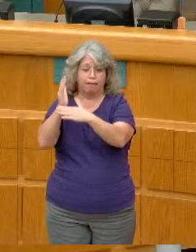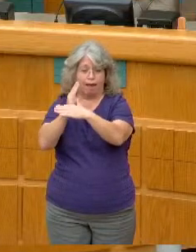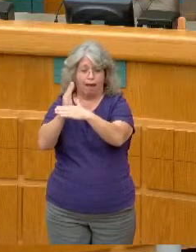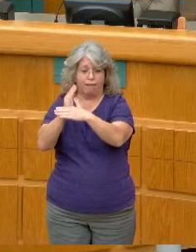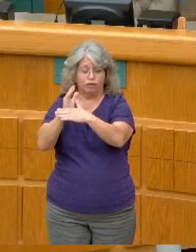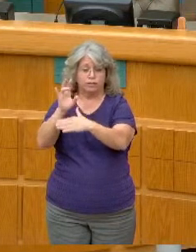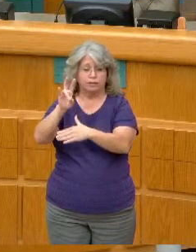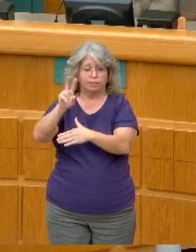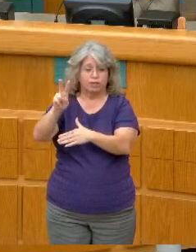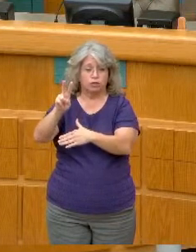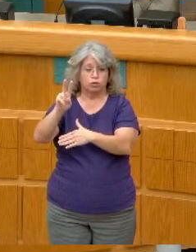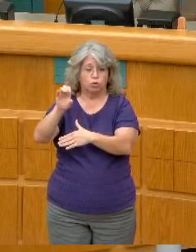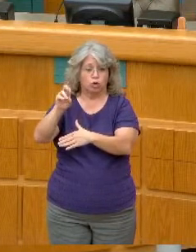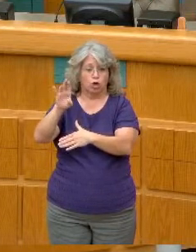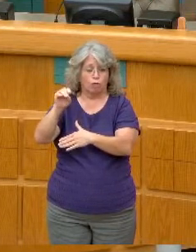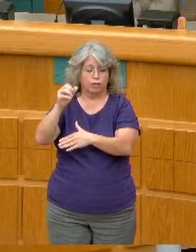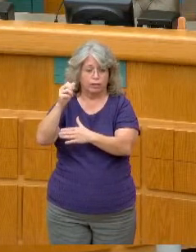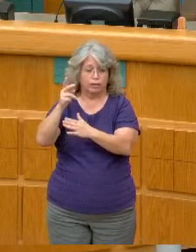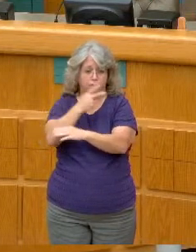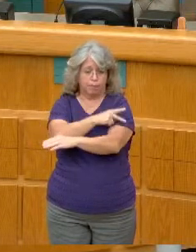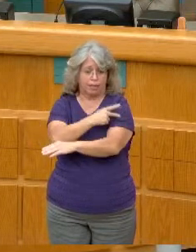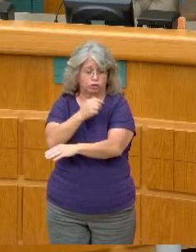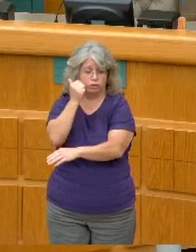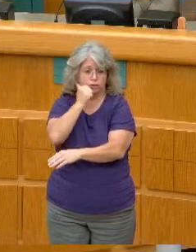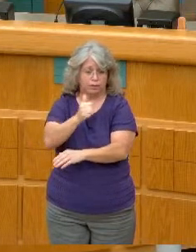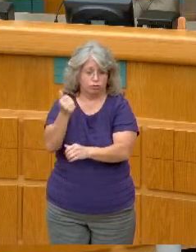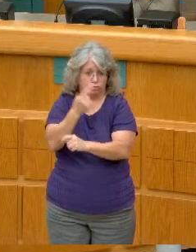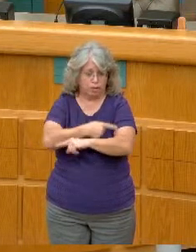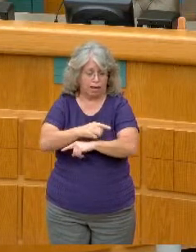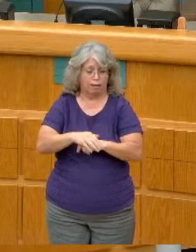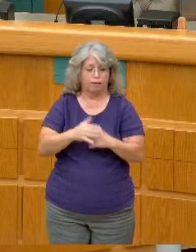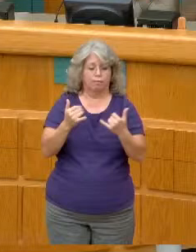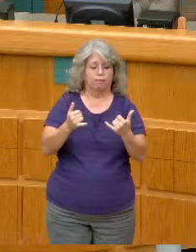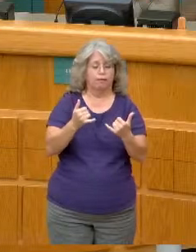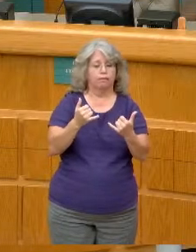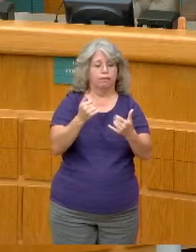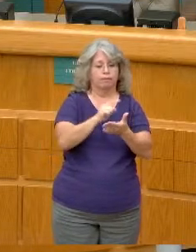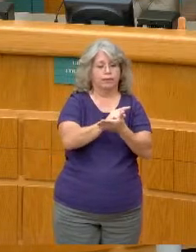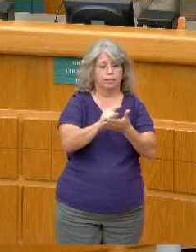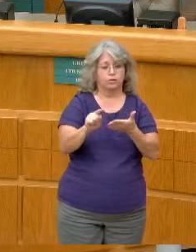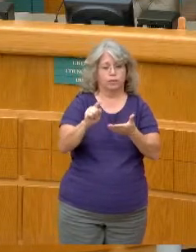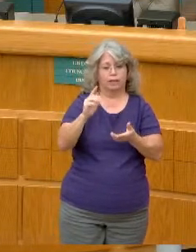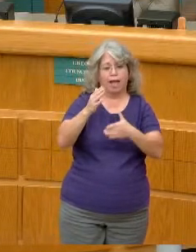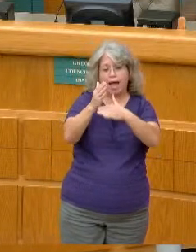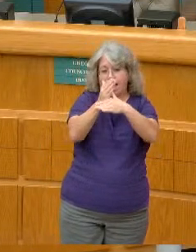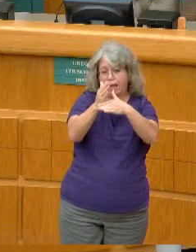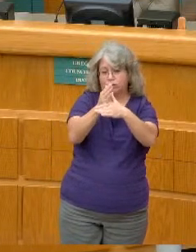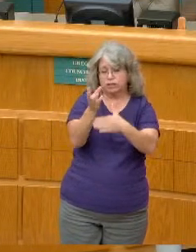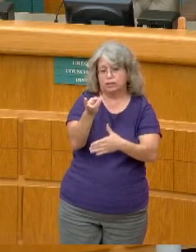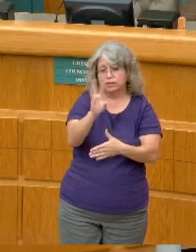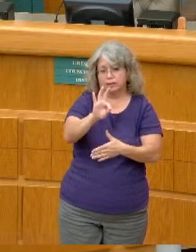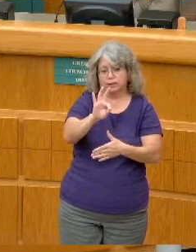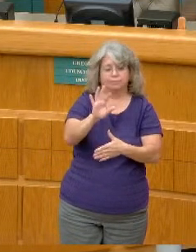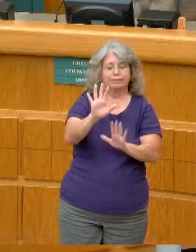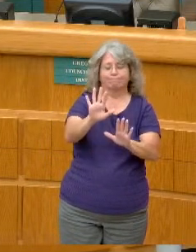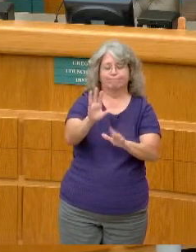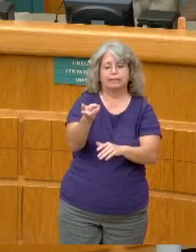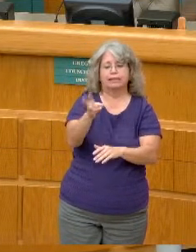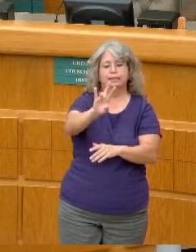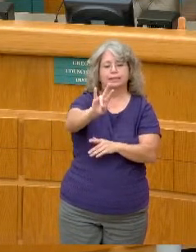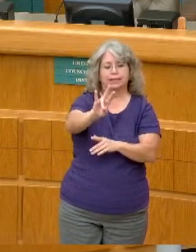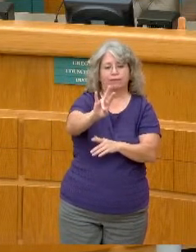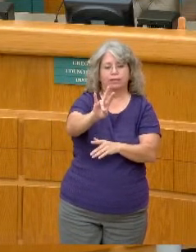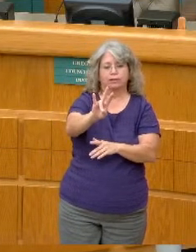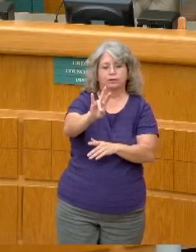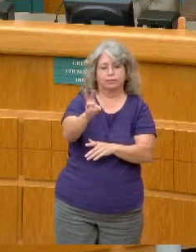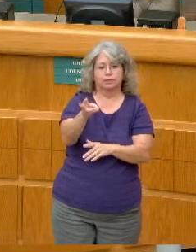7-day daily average was 72 COVID patients per day. And this week is 67 cases